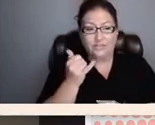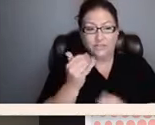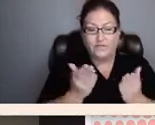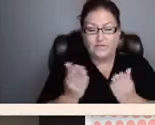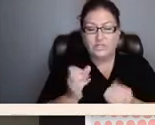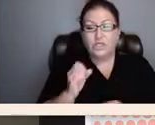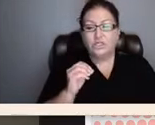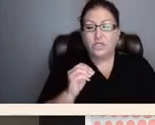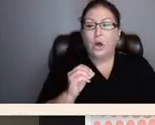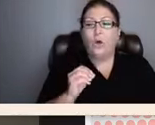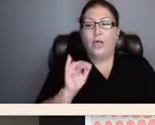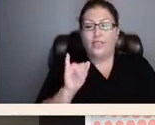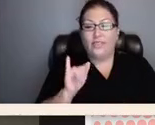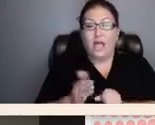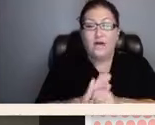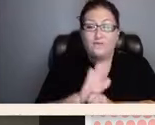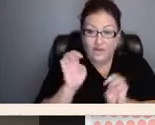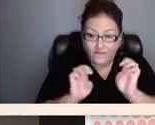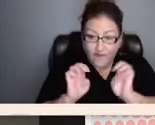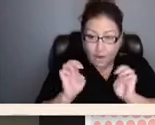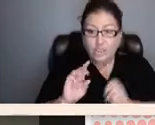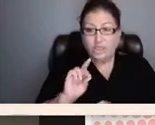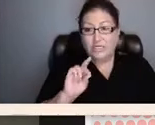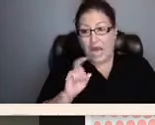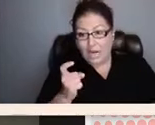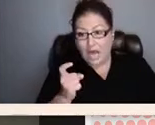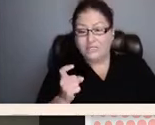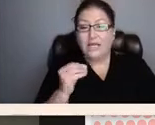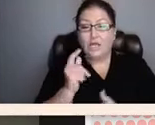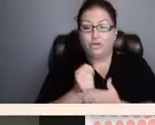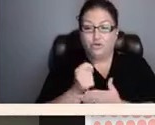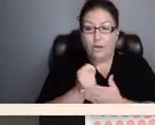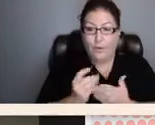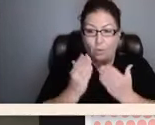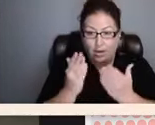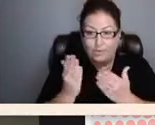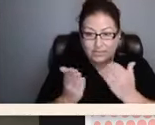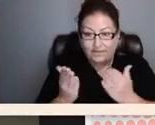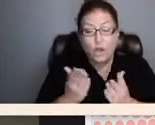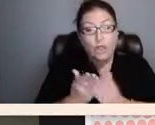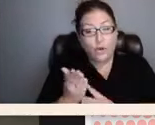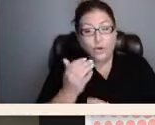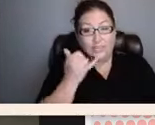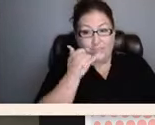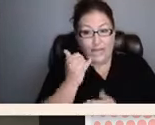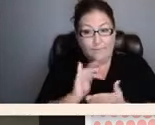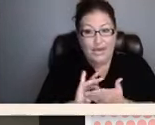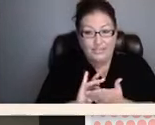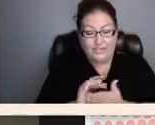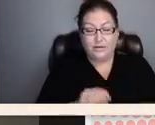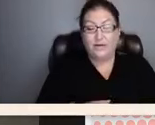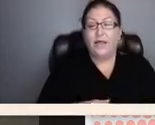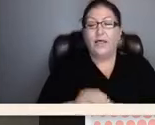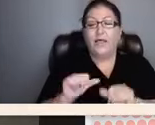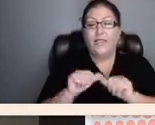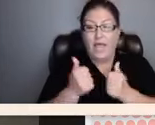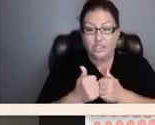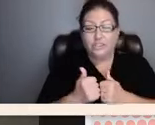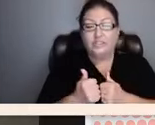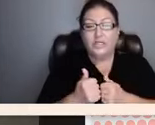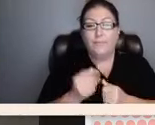health evaluation, diagnostic, and treatment recommendation services through telemedicine. The agency reimburses behavioral